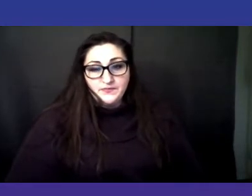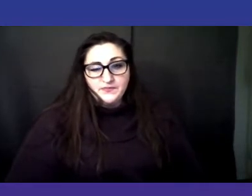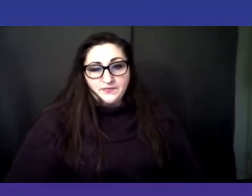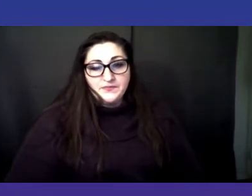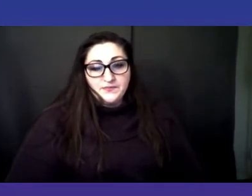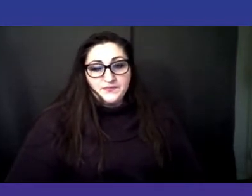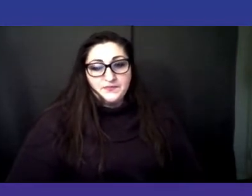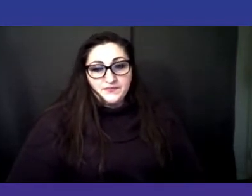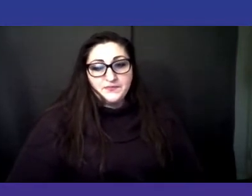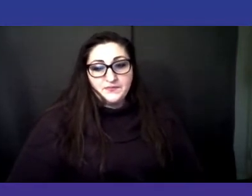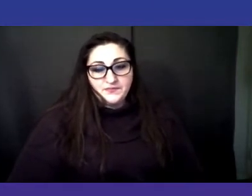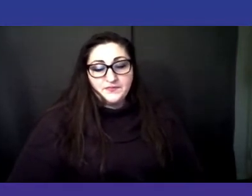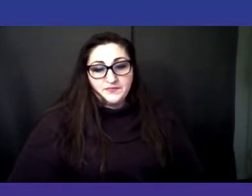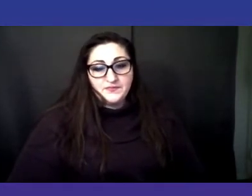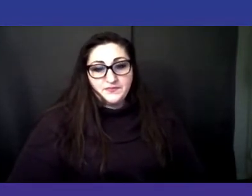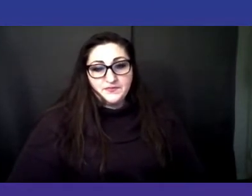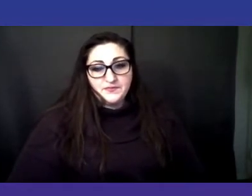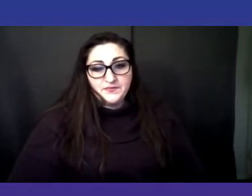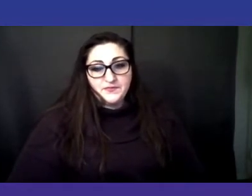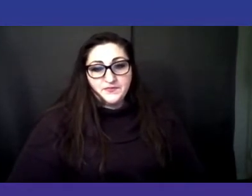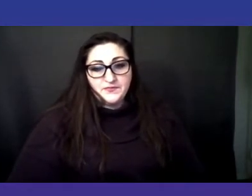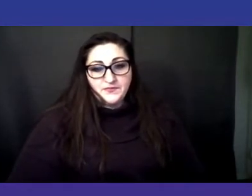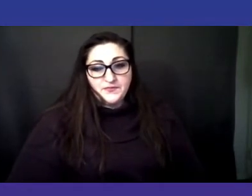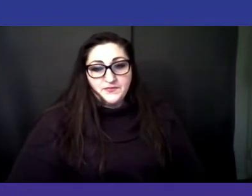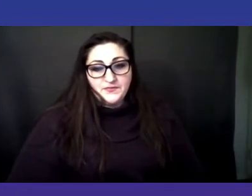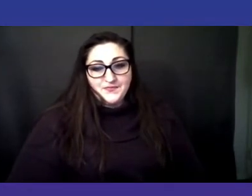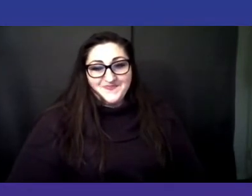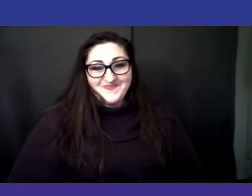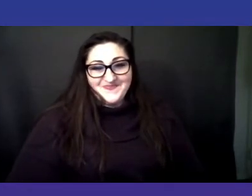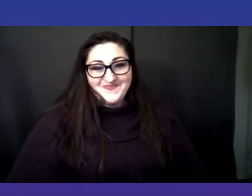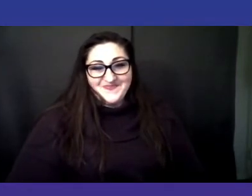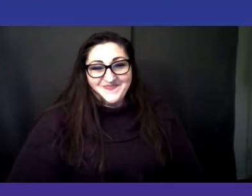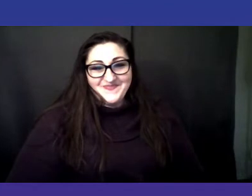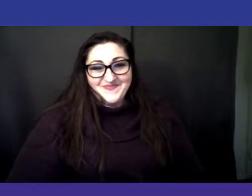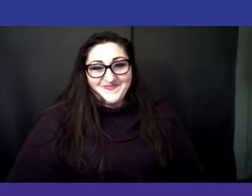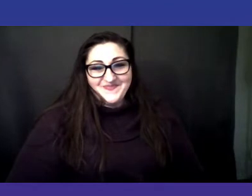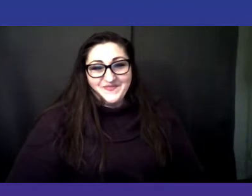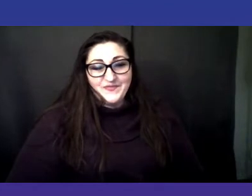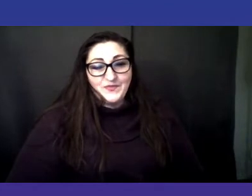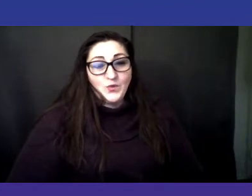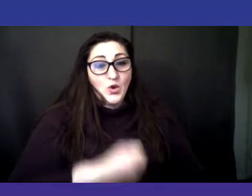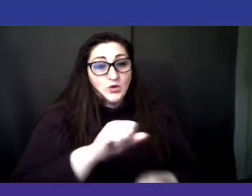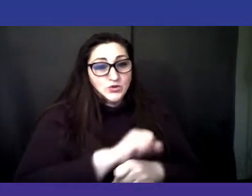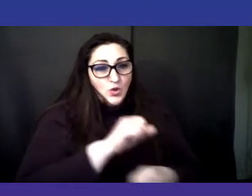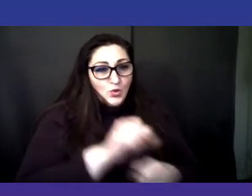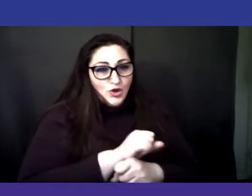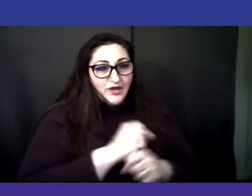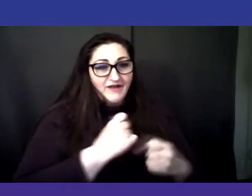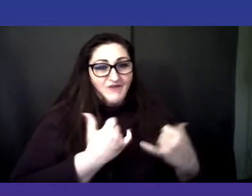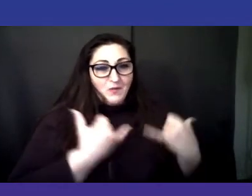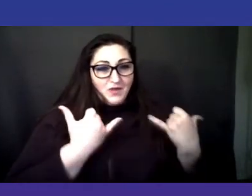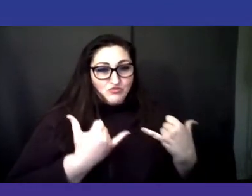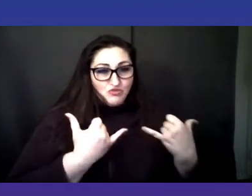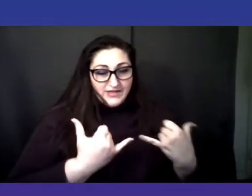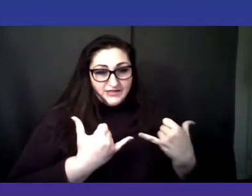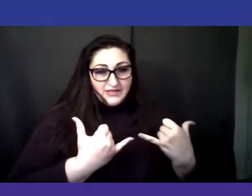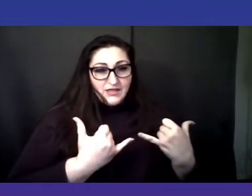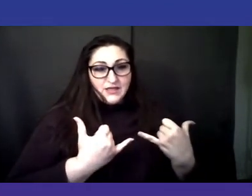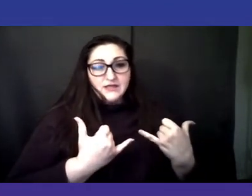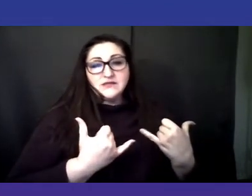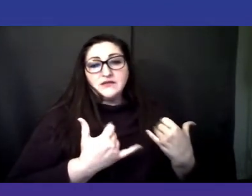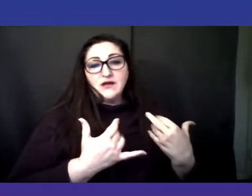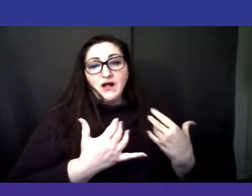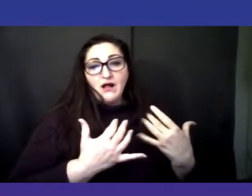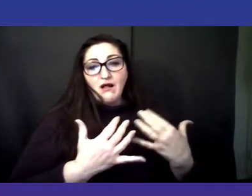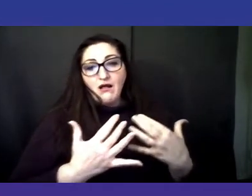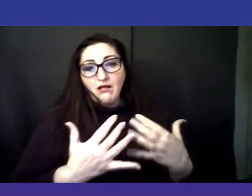it's like working from the present backward, I think it will like find its way